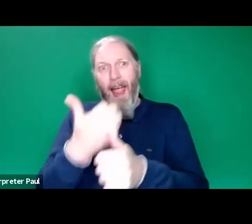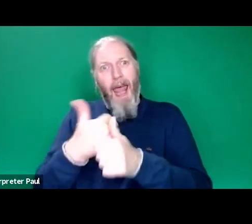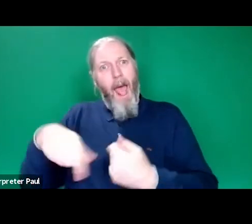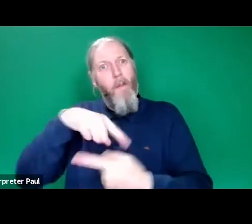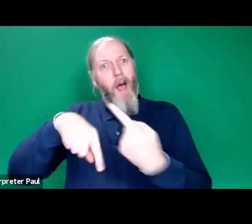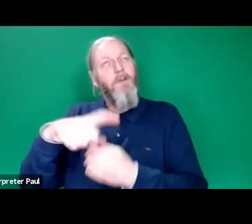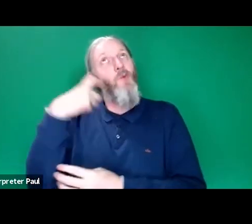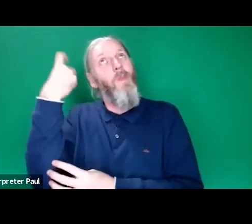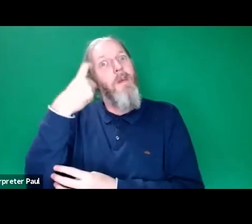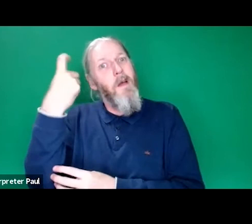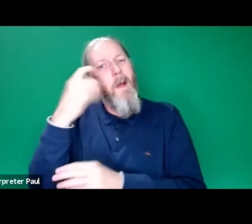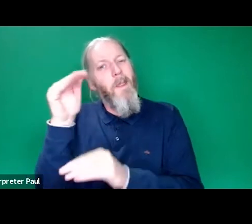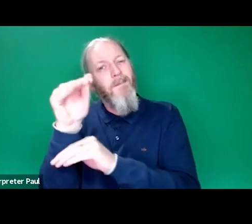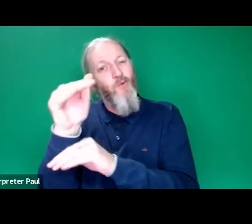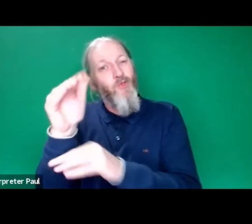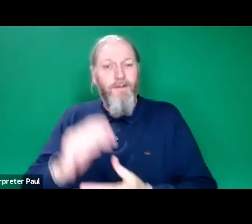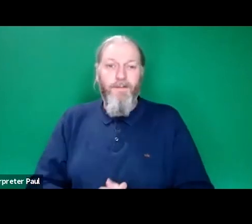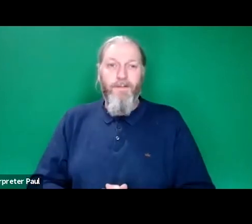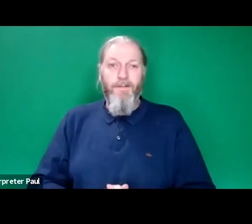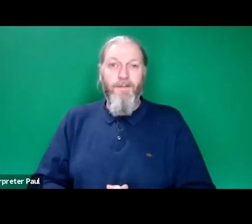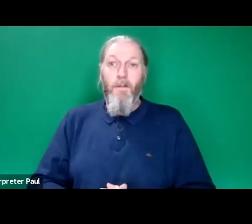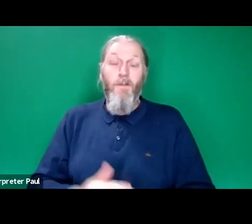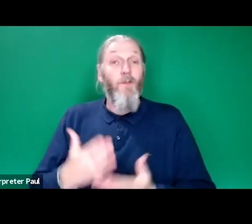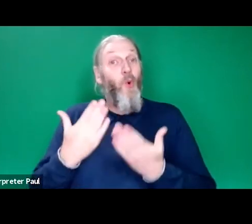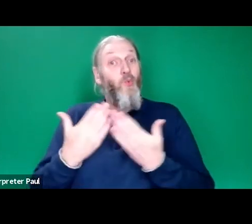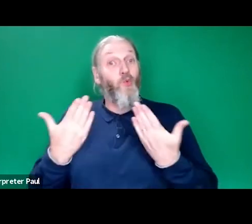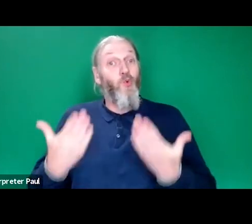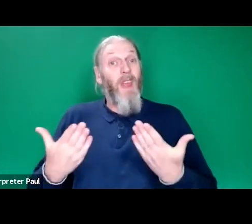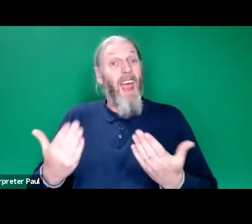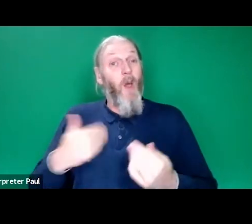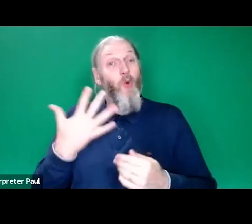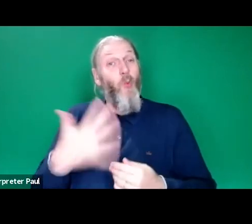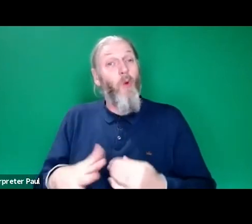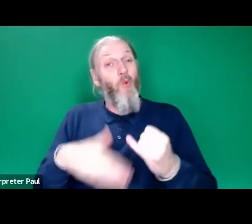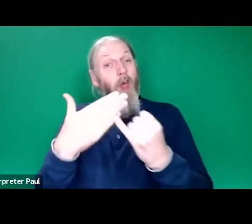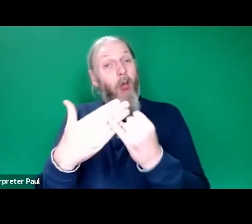forward. So I just wanted to finish the day by